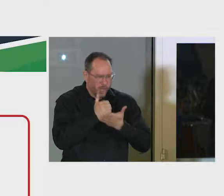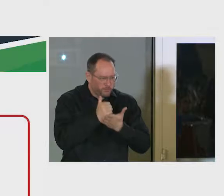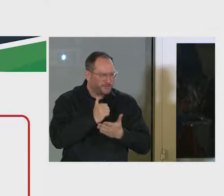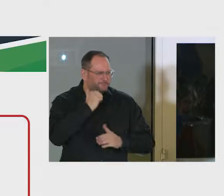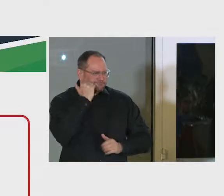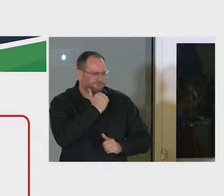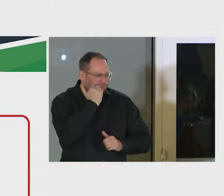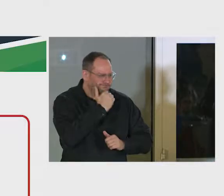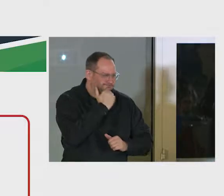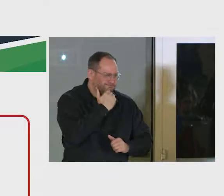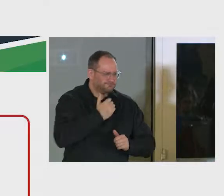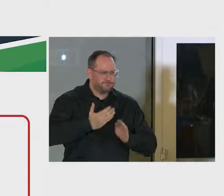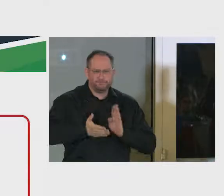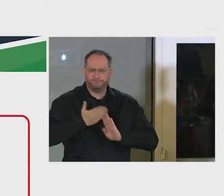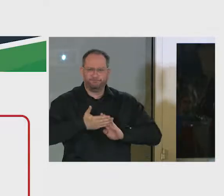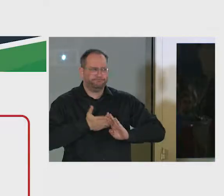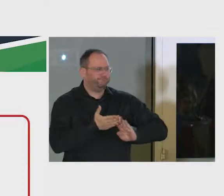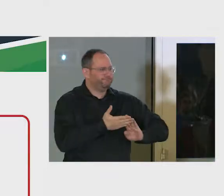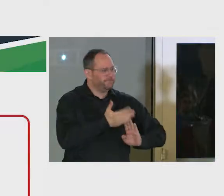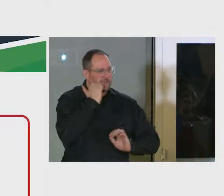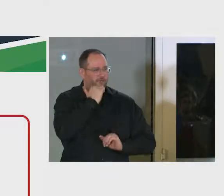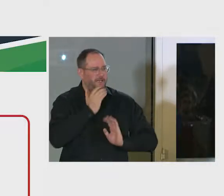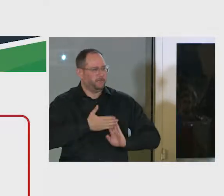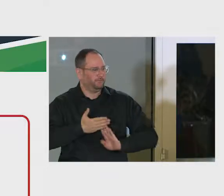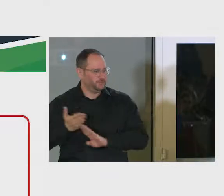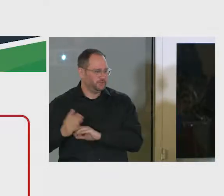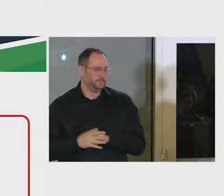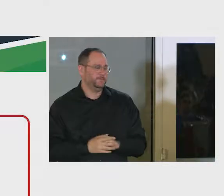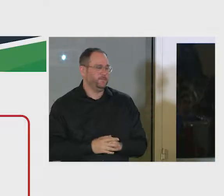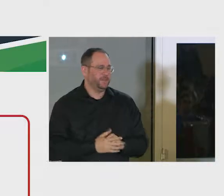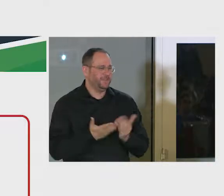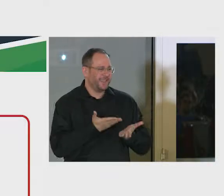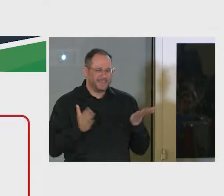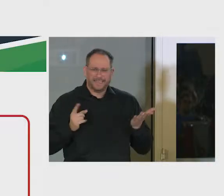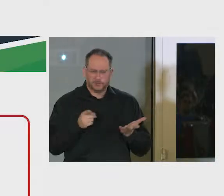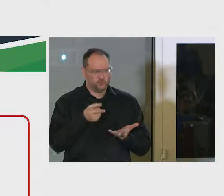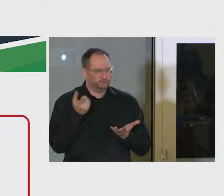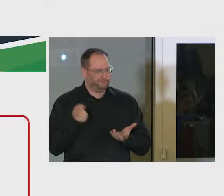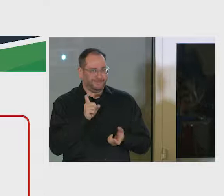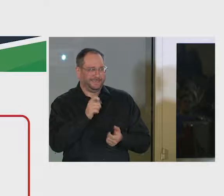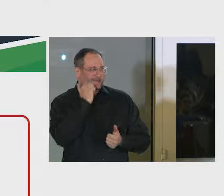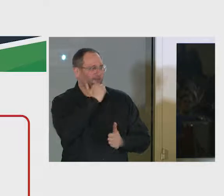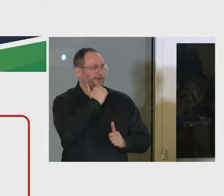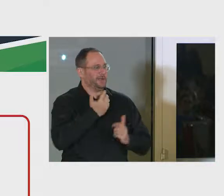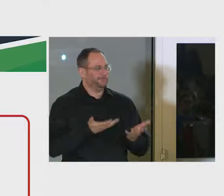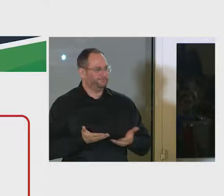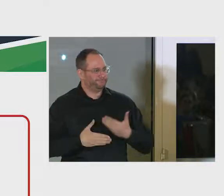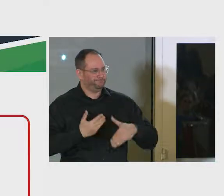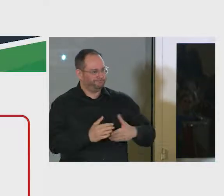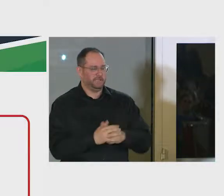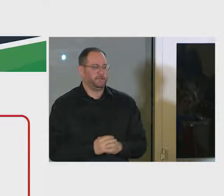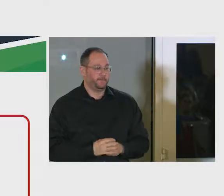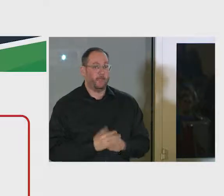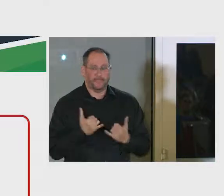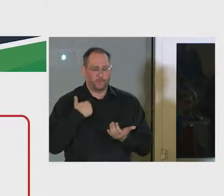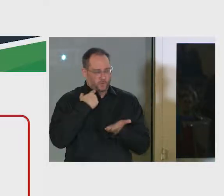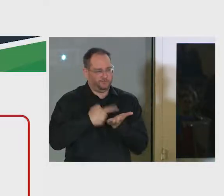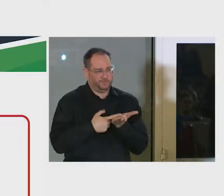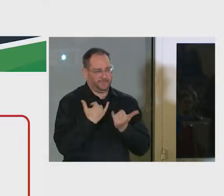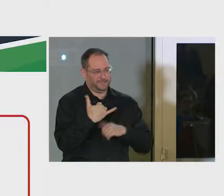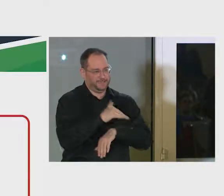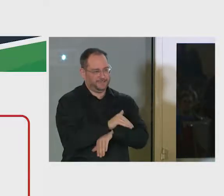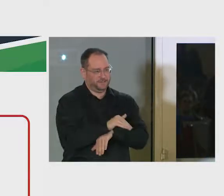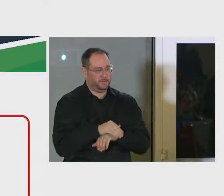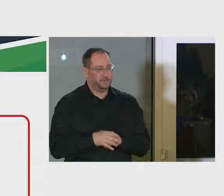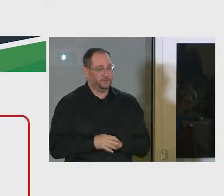programs that a lot of you are here to talk about this evening. That's broken down into a couple different buckets, about $10.5 billion of